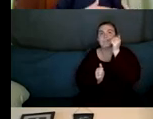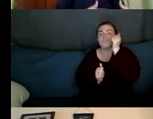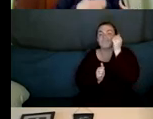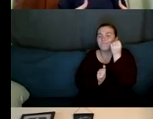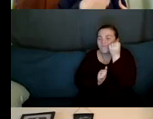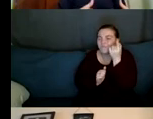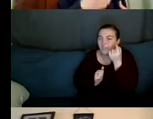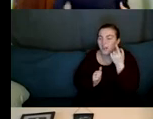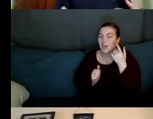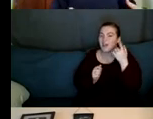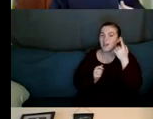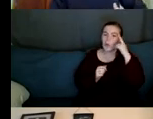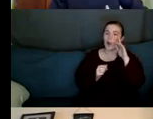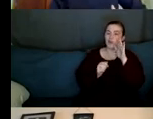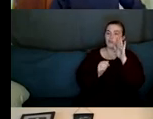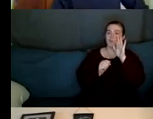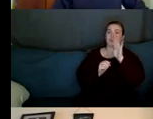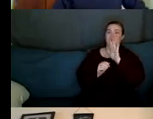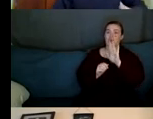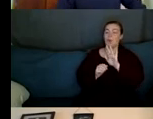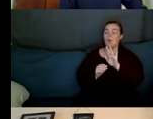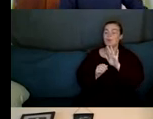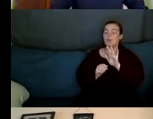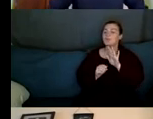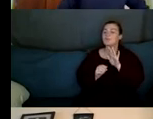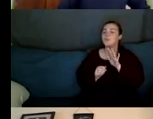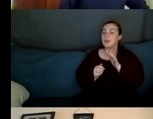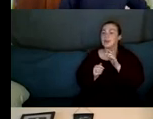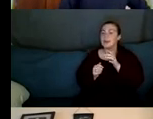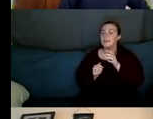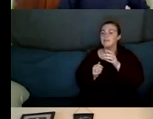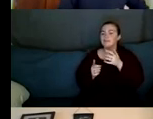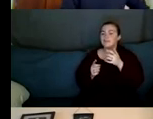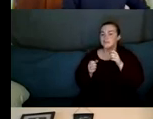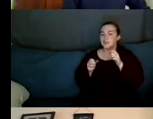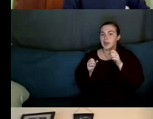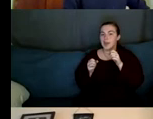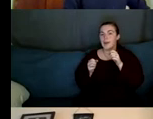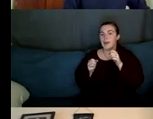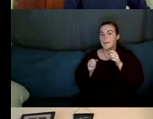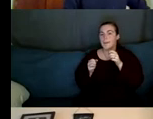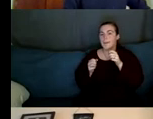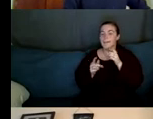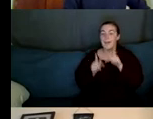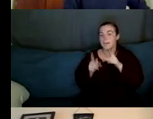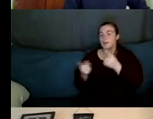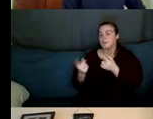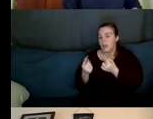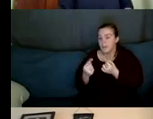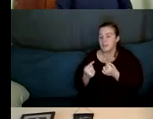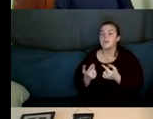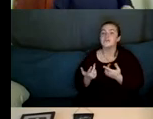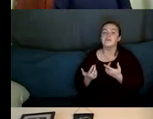for your resources who you have participating. If you want to run things in a way that you're going to be really